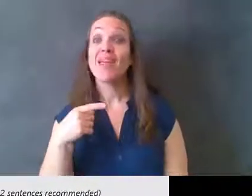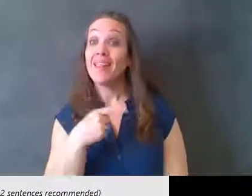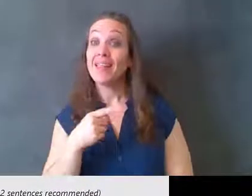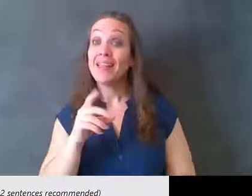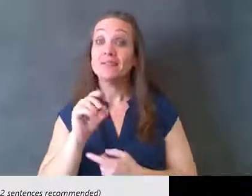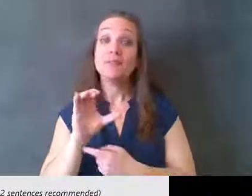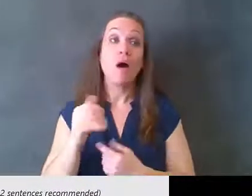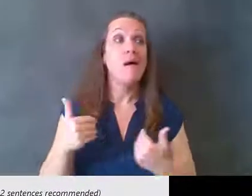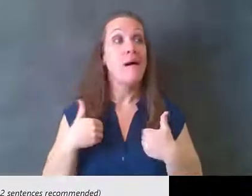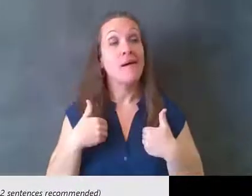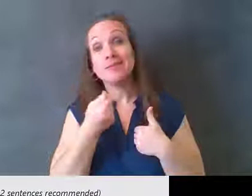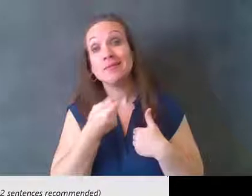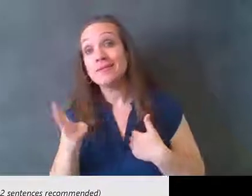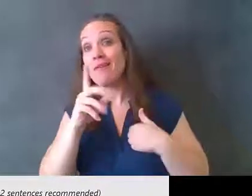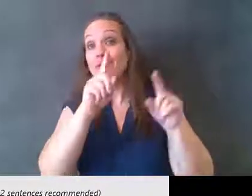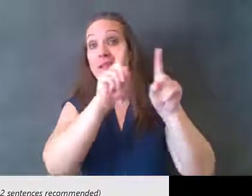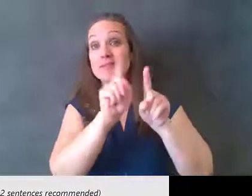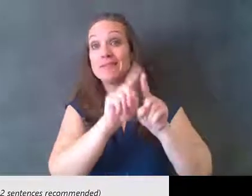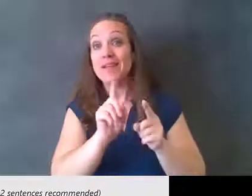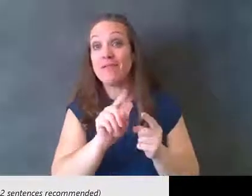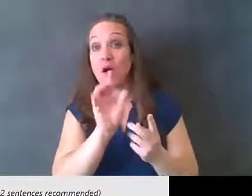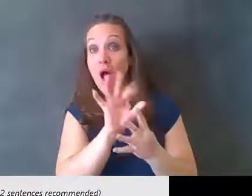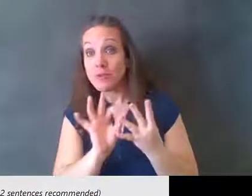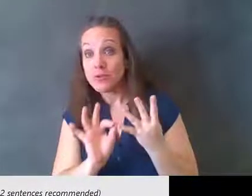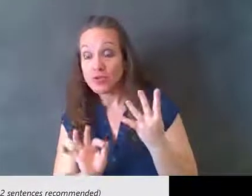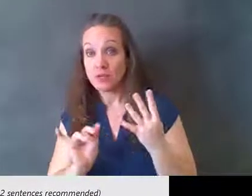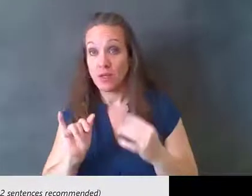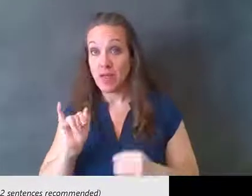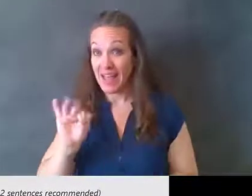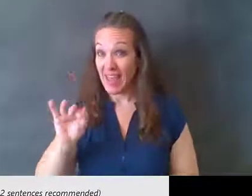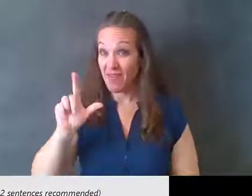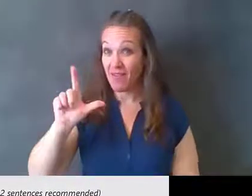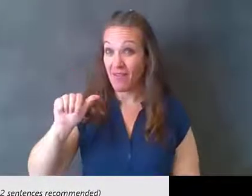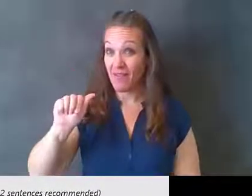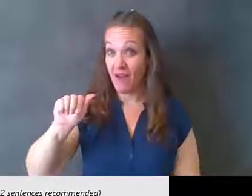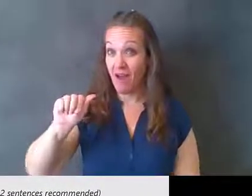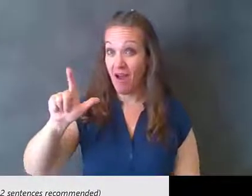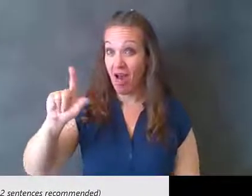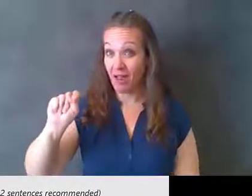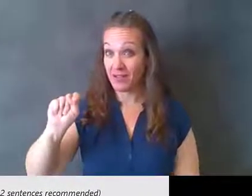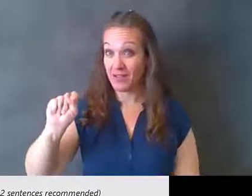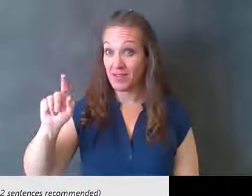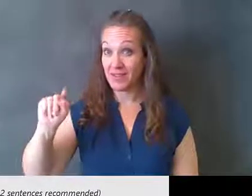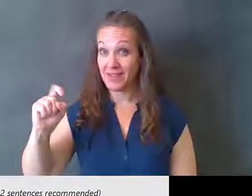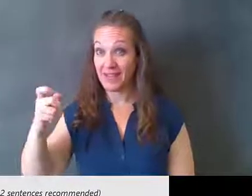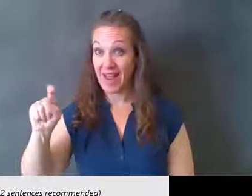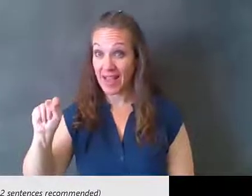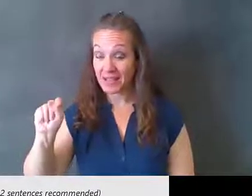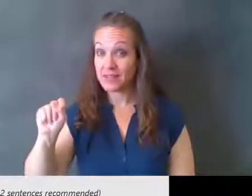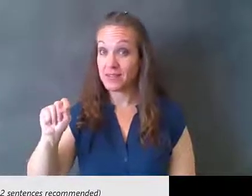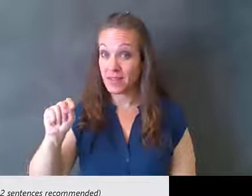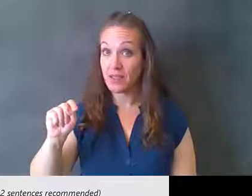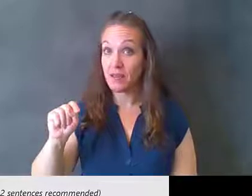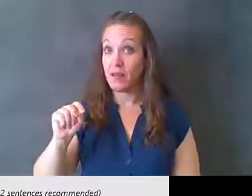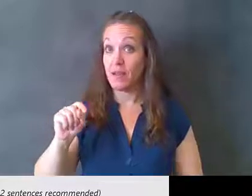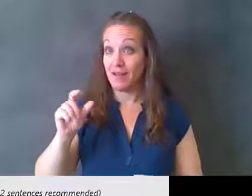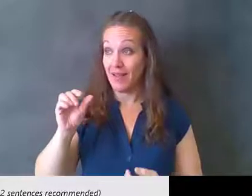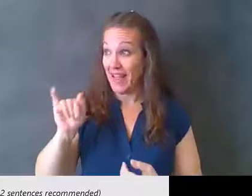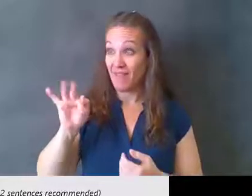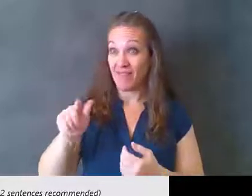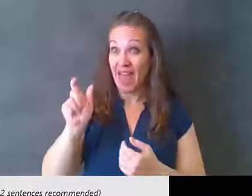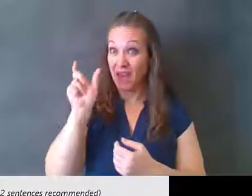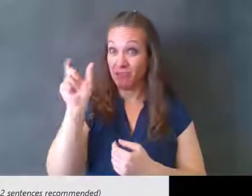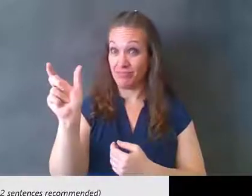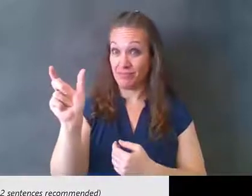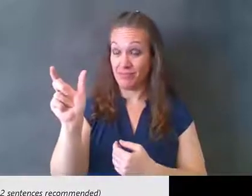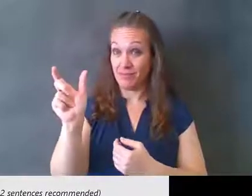different logo options in here, if I had the alt text for each of those options as the California Foundation for Independent Living